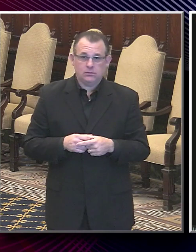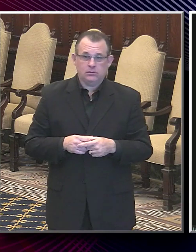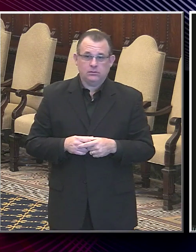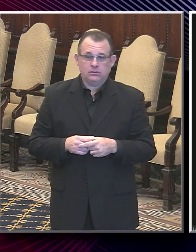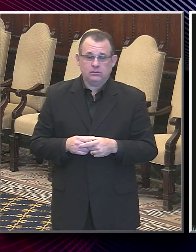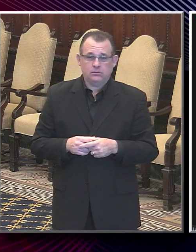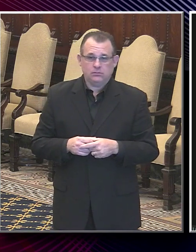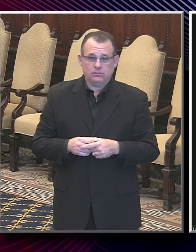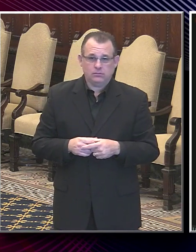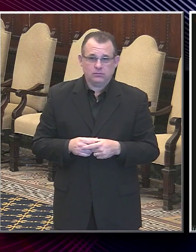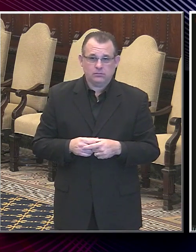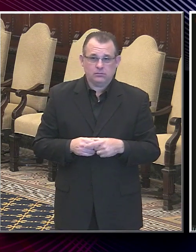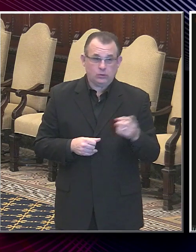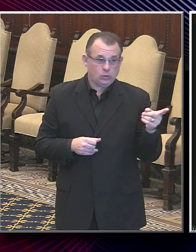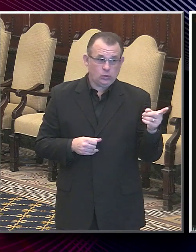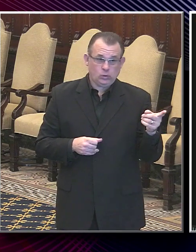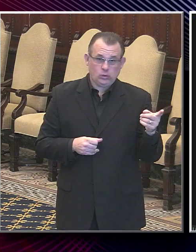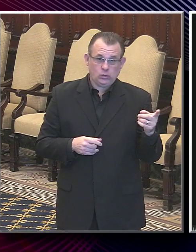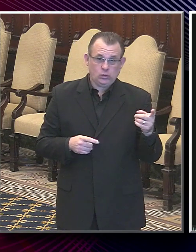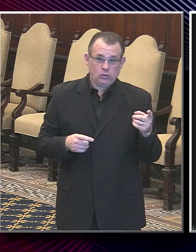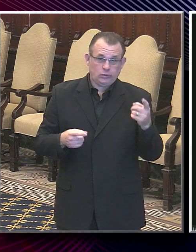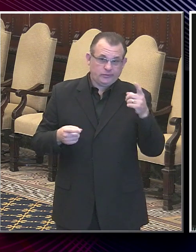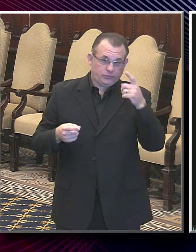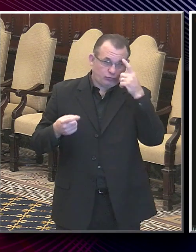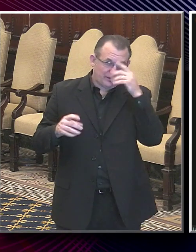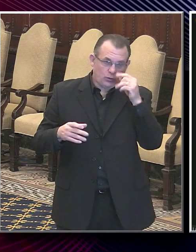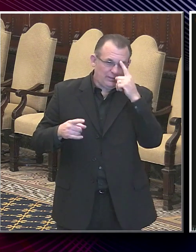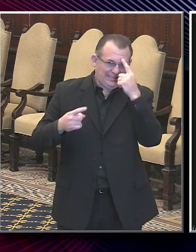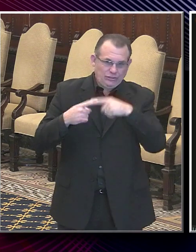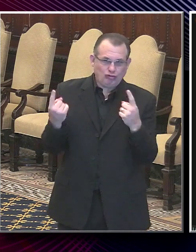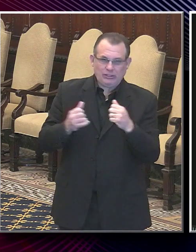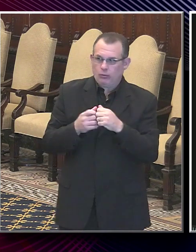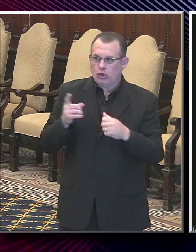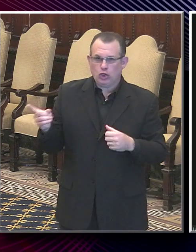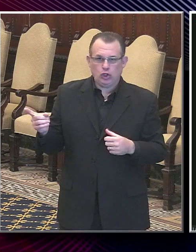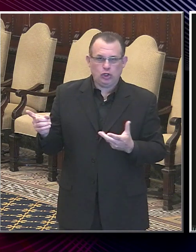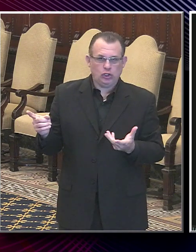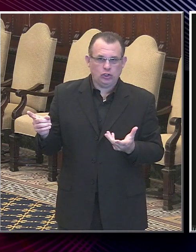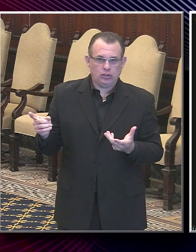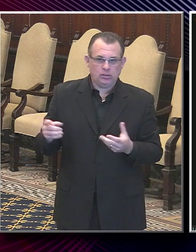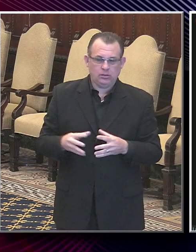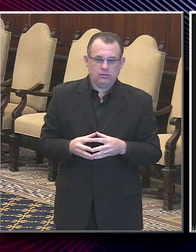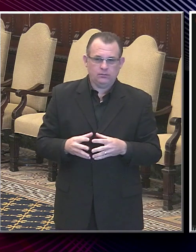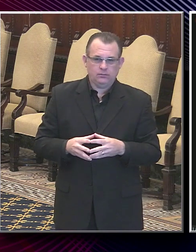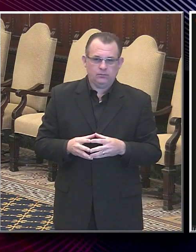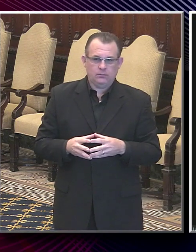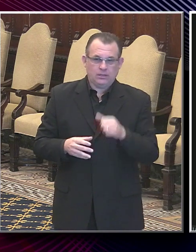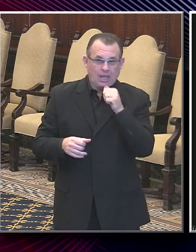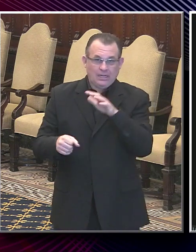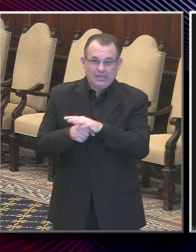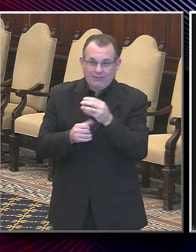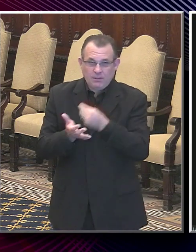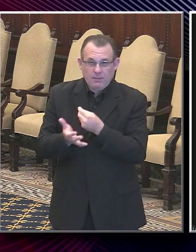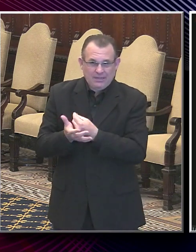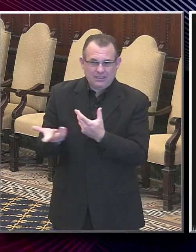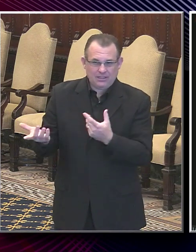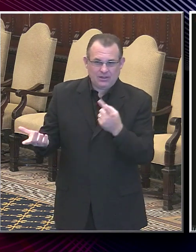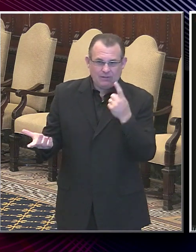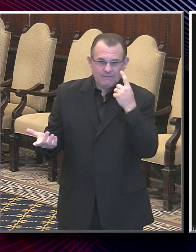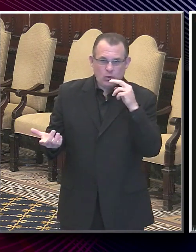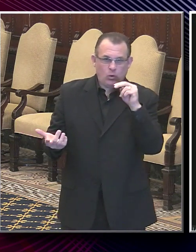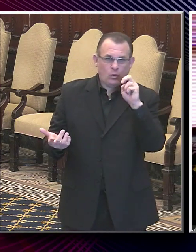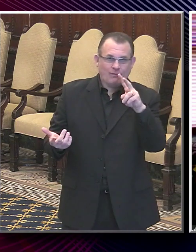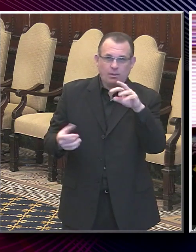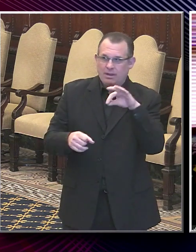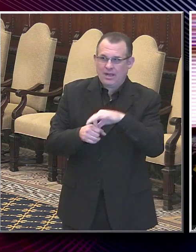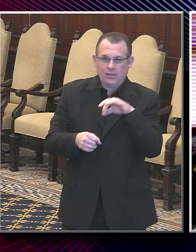do you agree or do you disagree that as is there's not enough money for the November